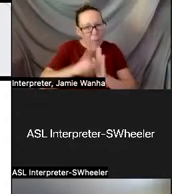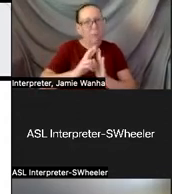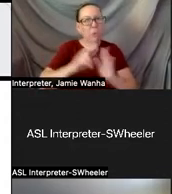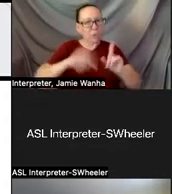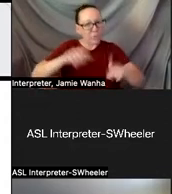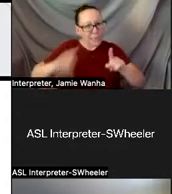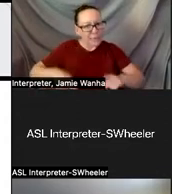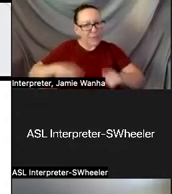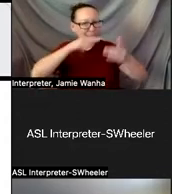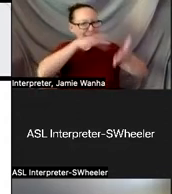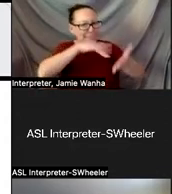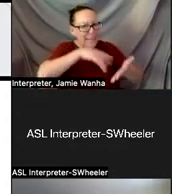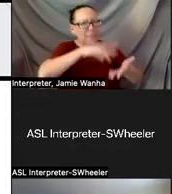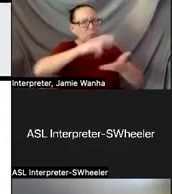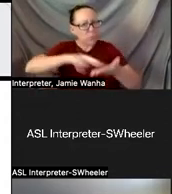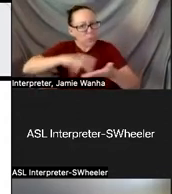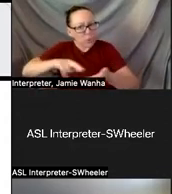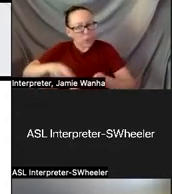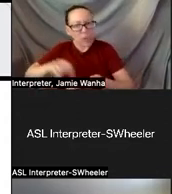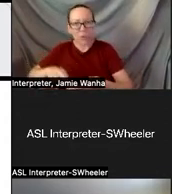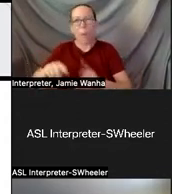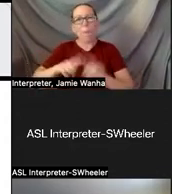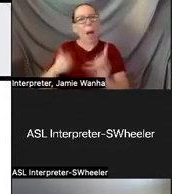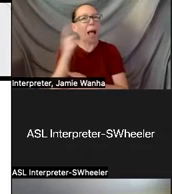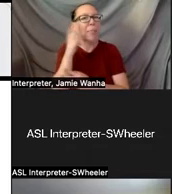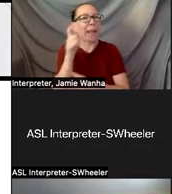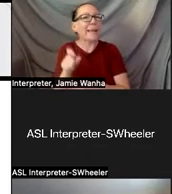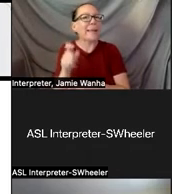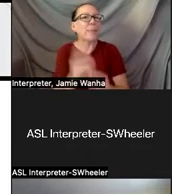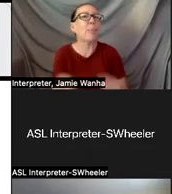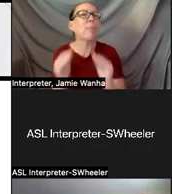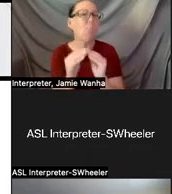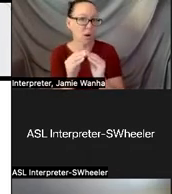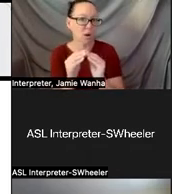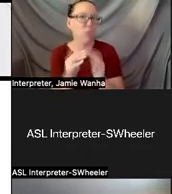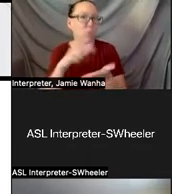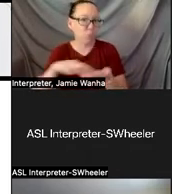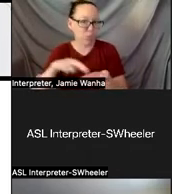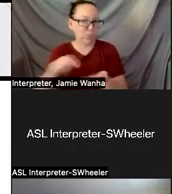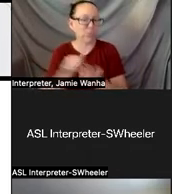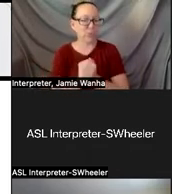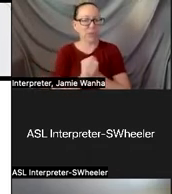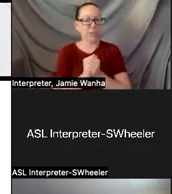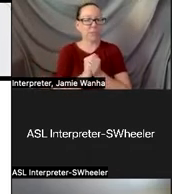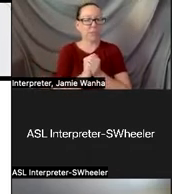I think that we need still to do more studies, especially take sample from the place,